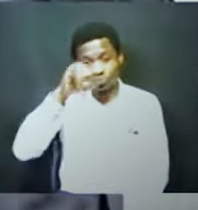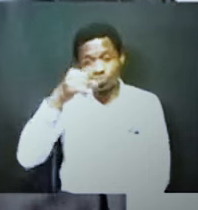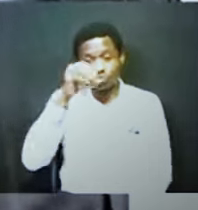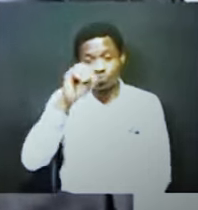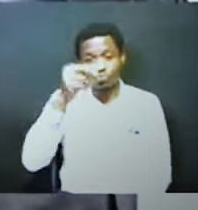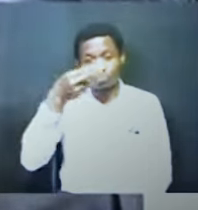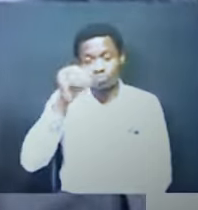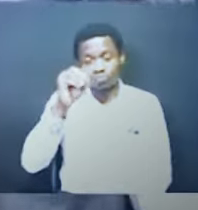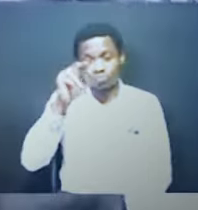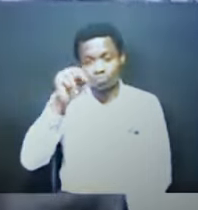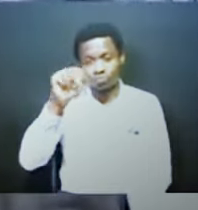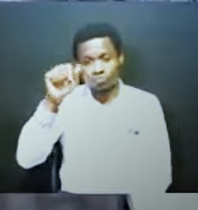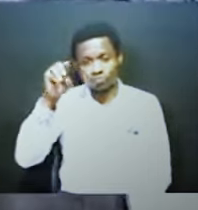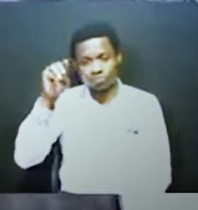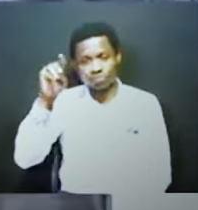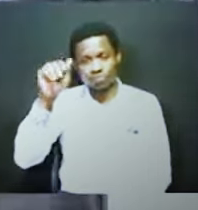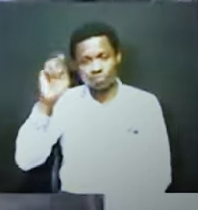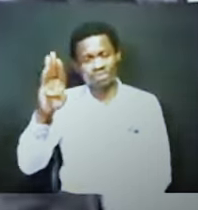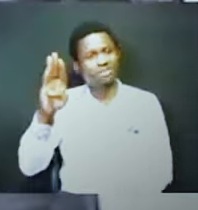lifestyle.